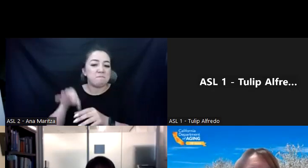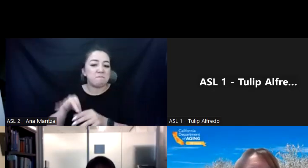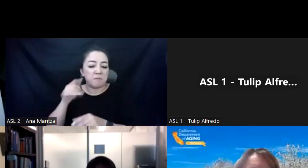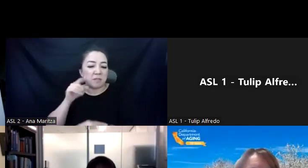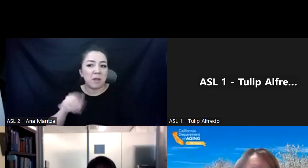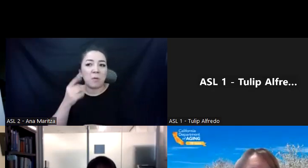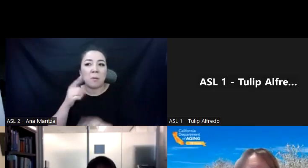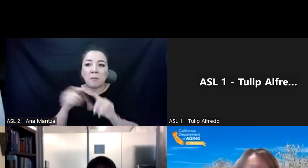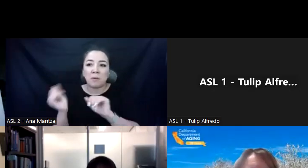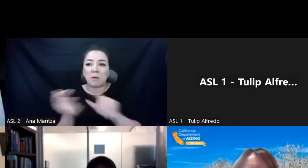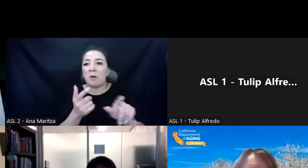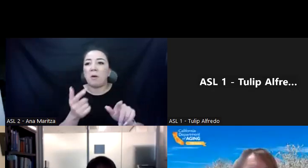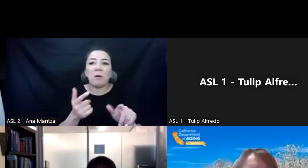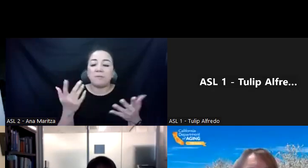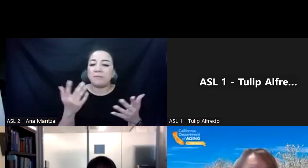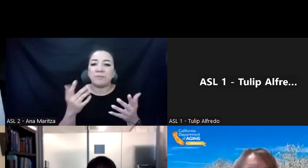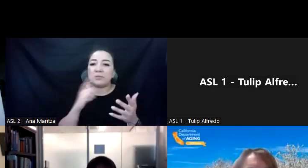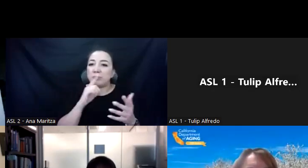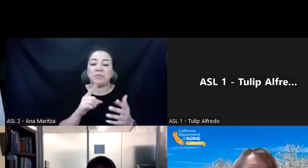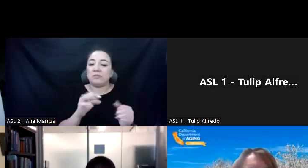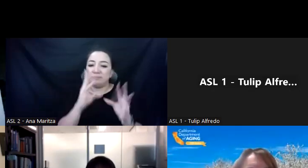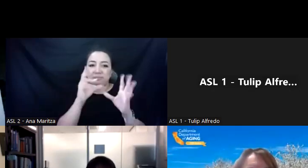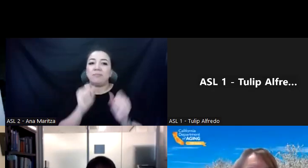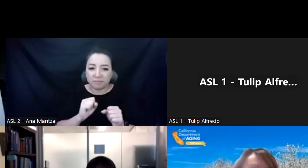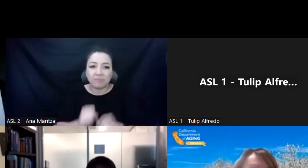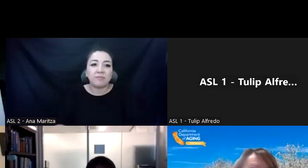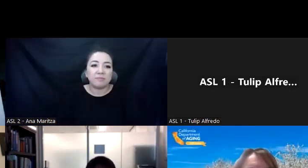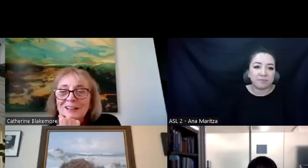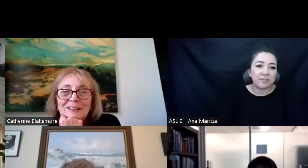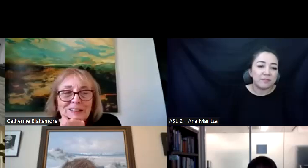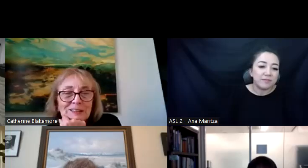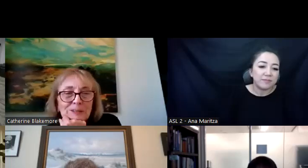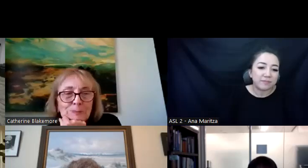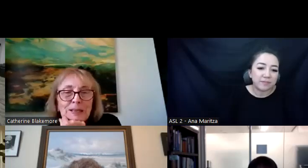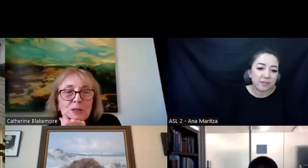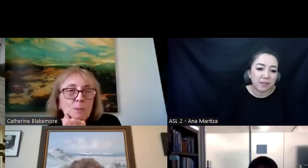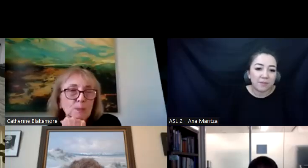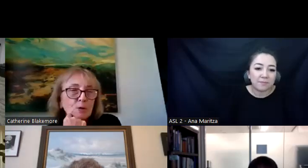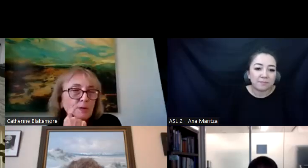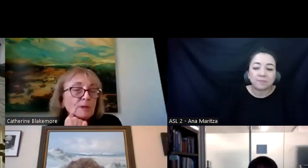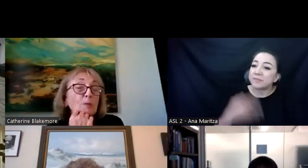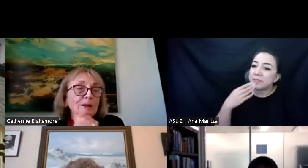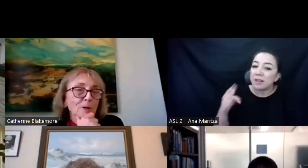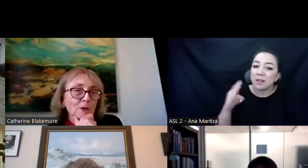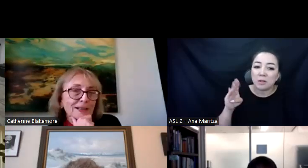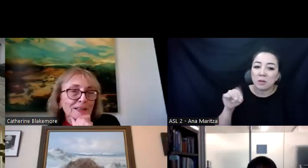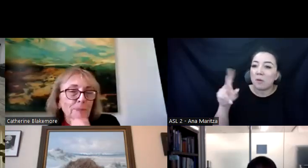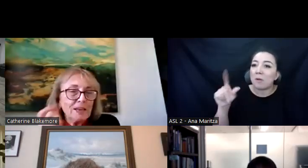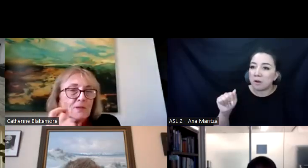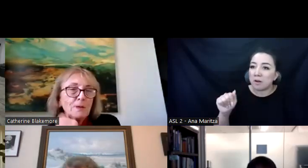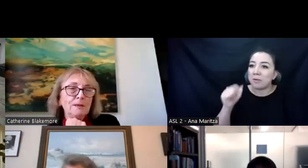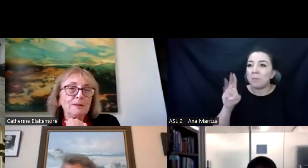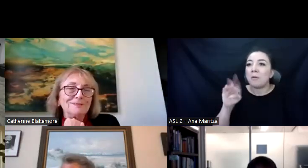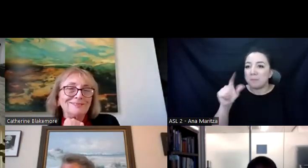all truly commendable. Okay. Thanks, Barbara. Barbara, you have your hand